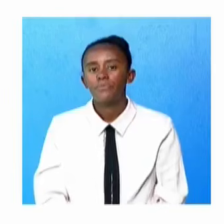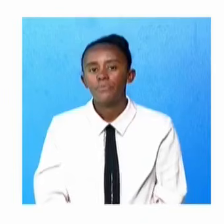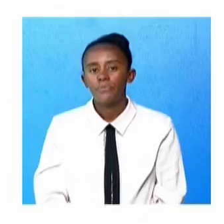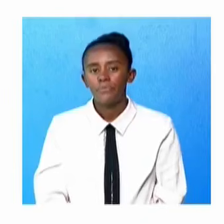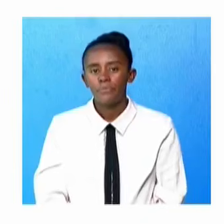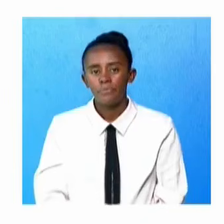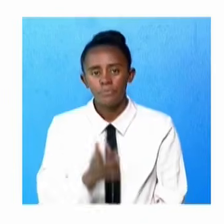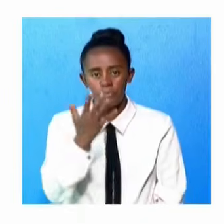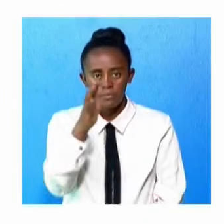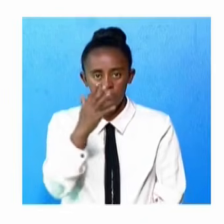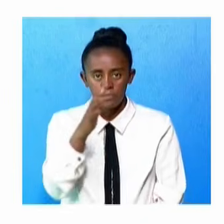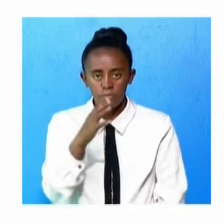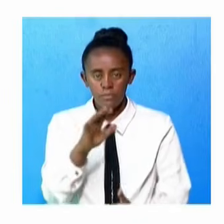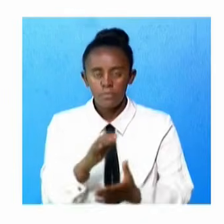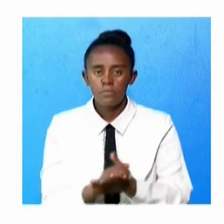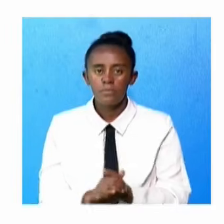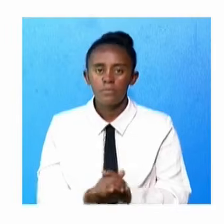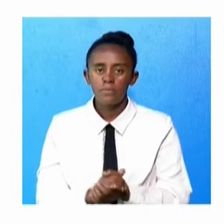15,